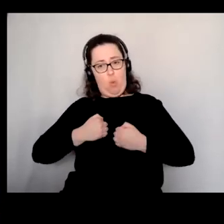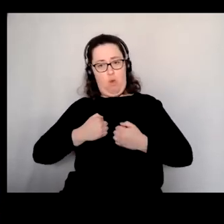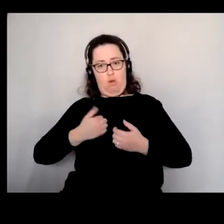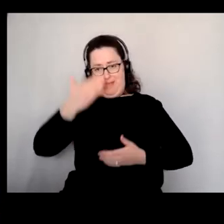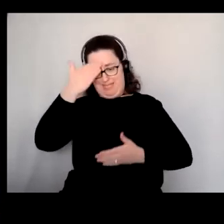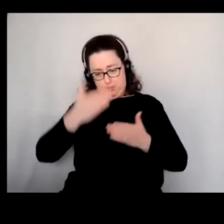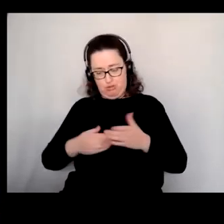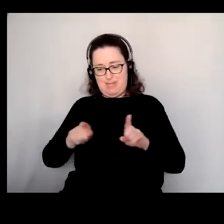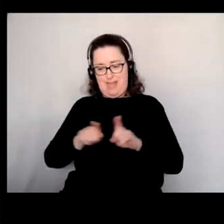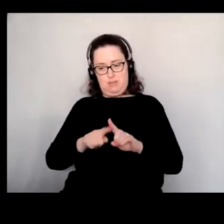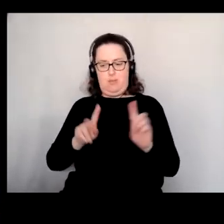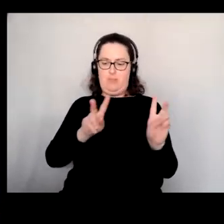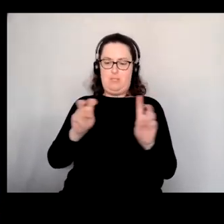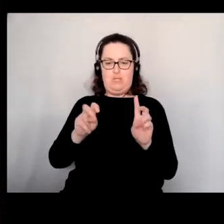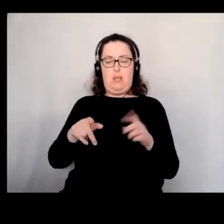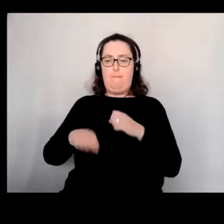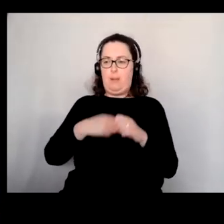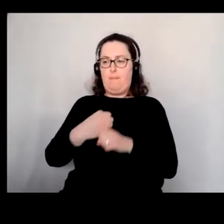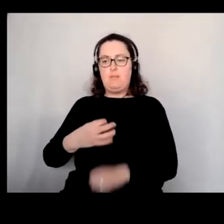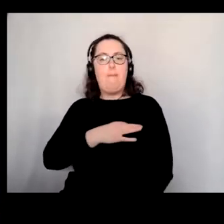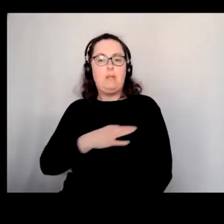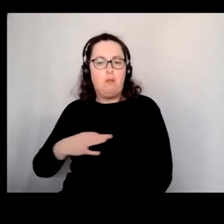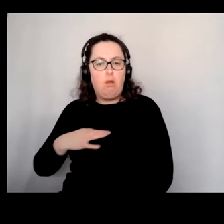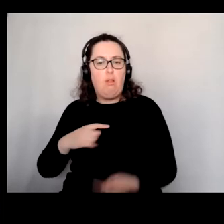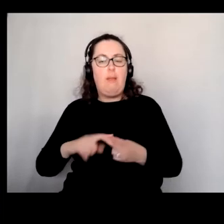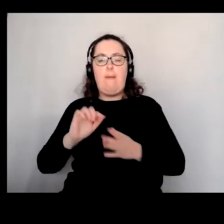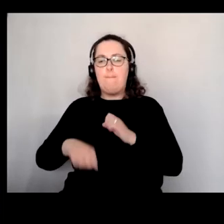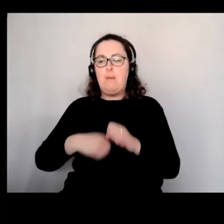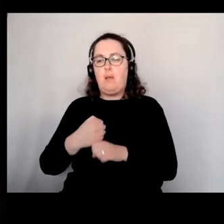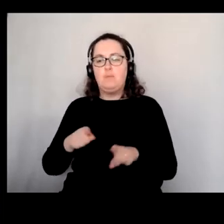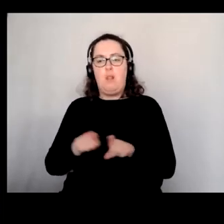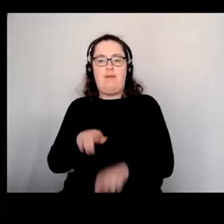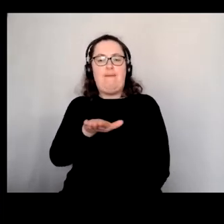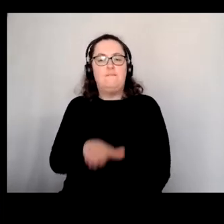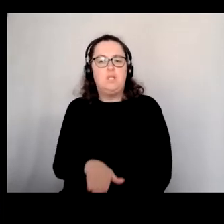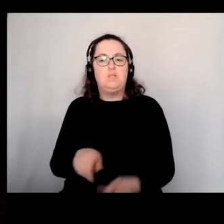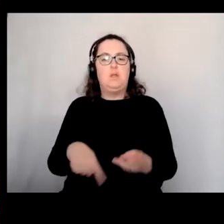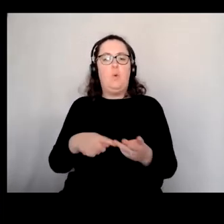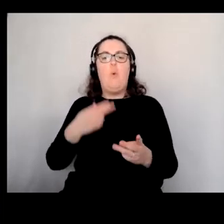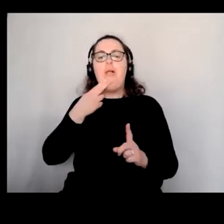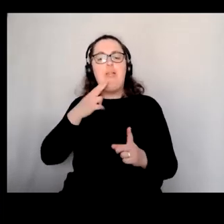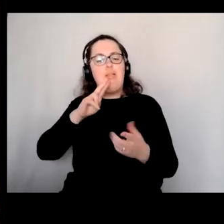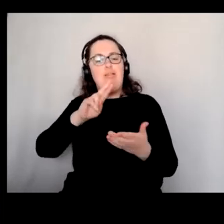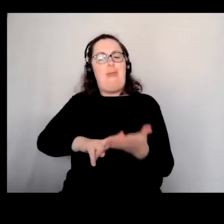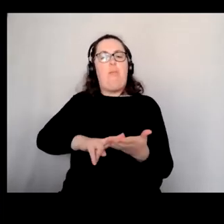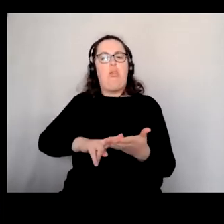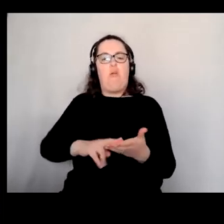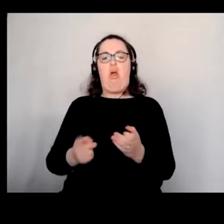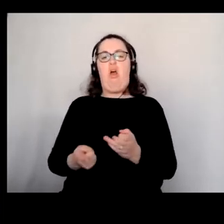it is medicalized or it is infantilized or it is labeled othered. Yeah. Whereas I